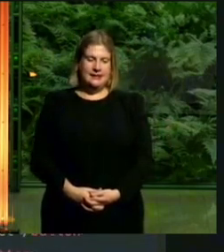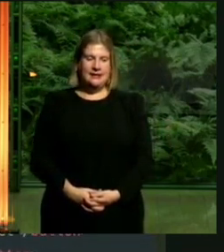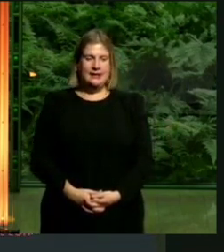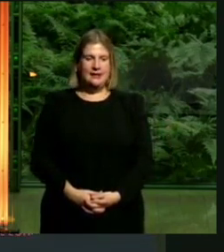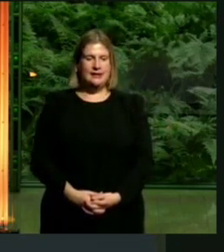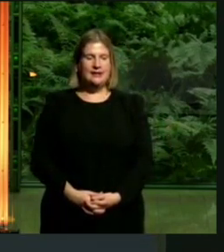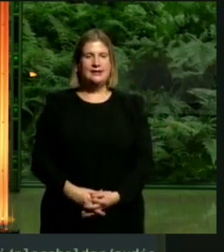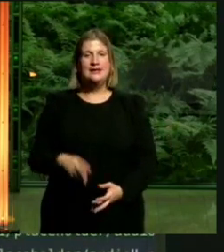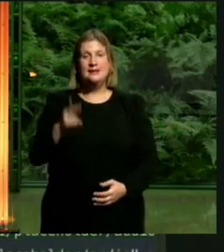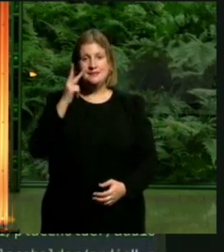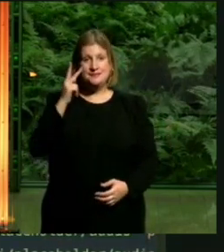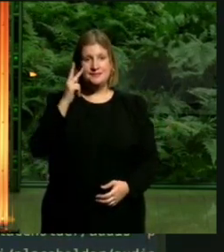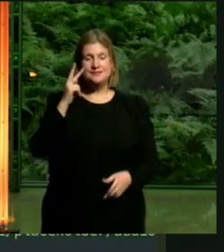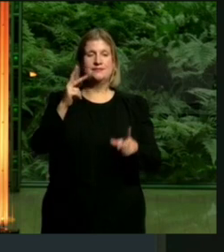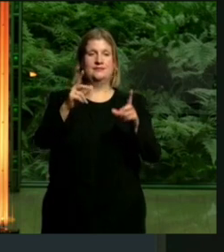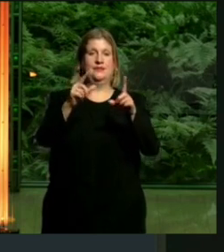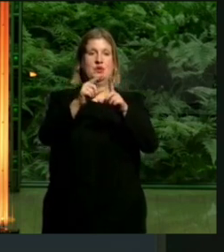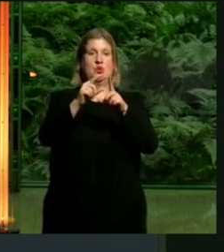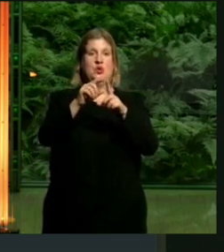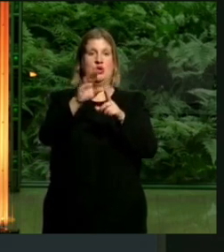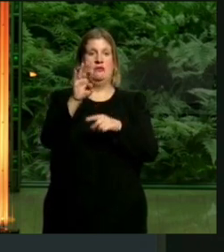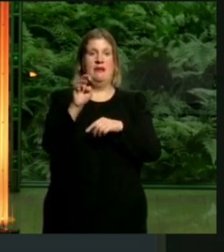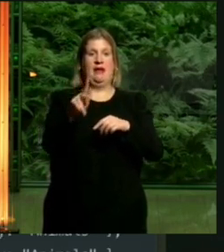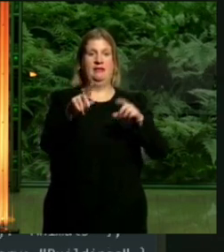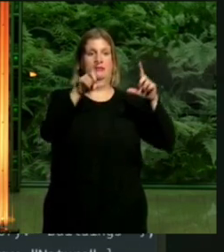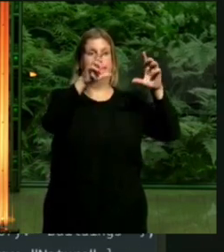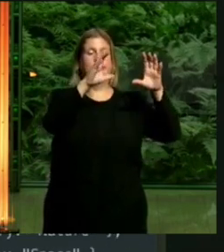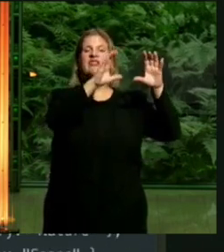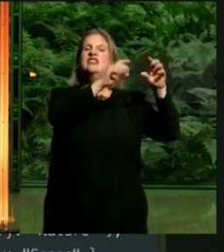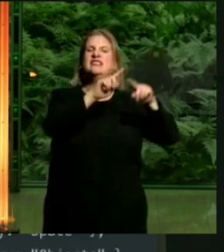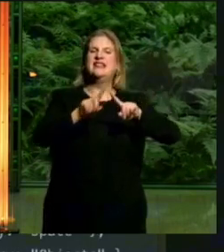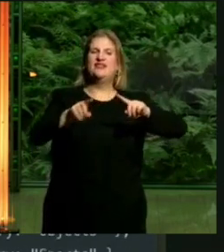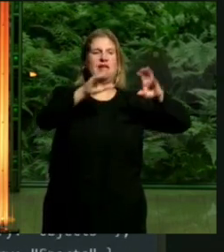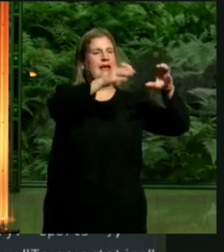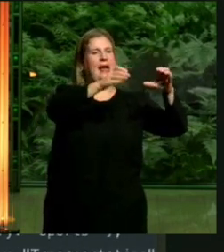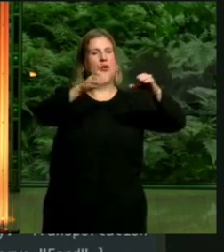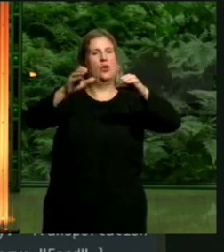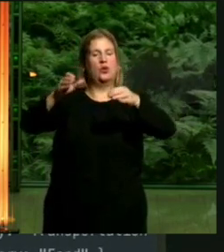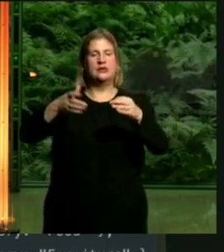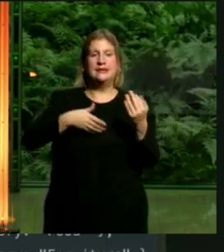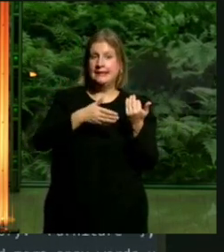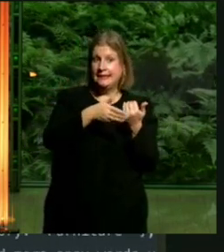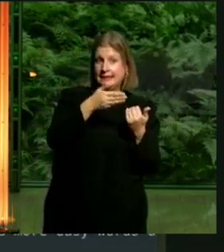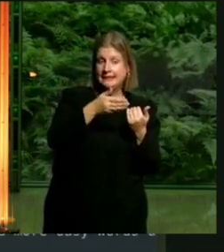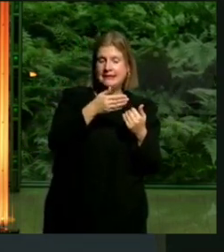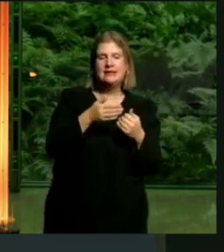Or you can see the word bank, right? So these words, it's putting in different categories, easy, medium, and hard.